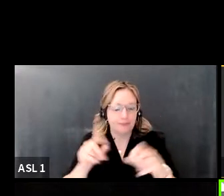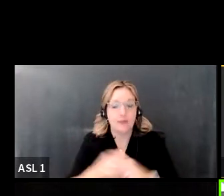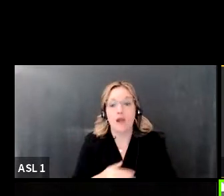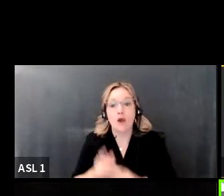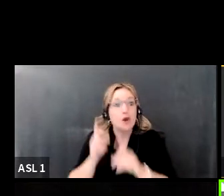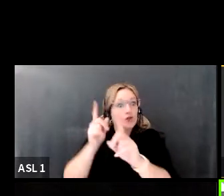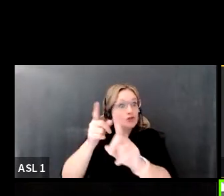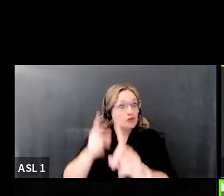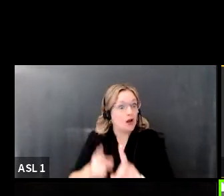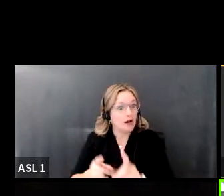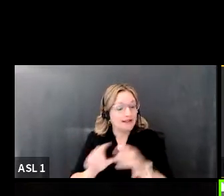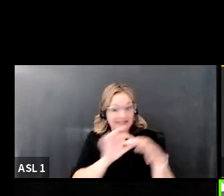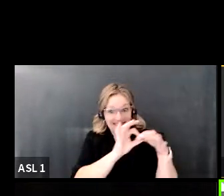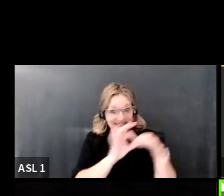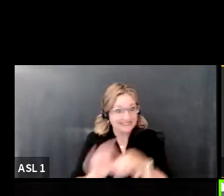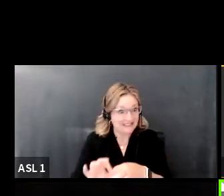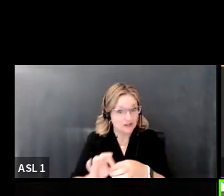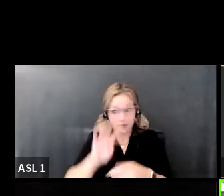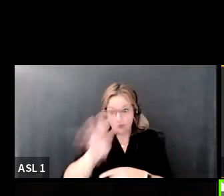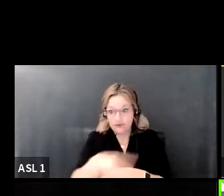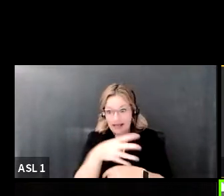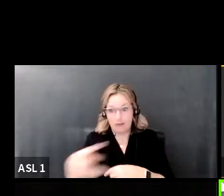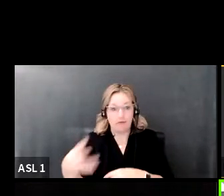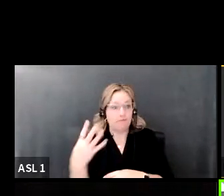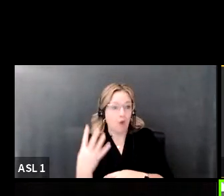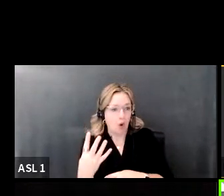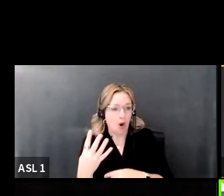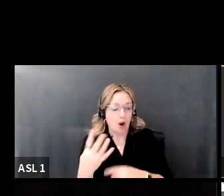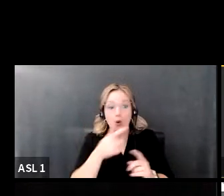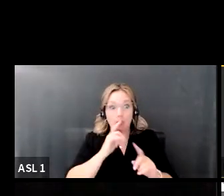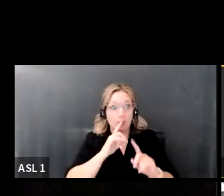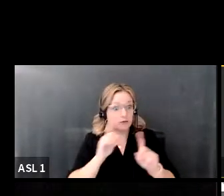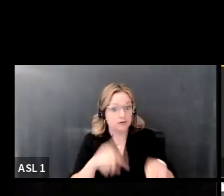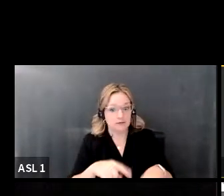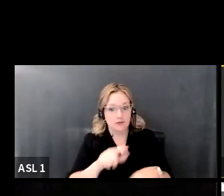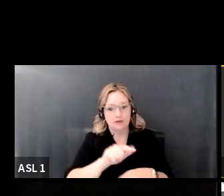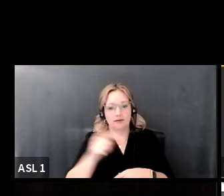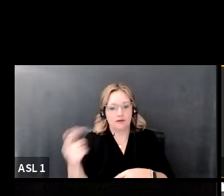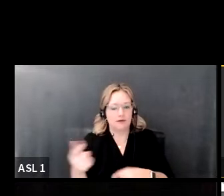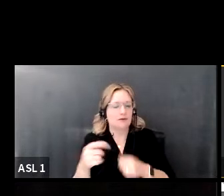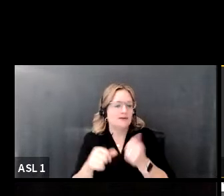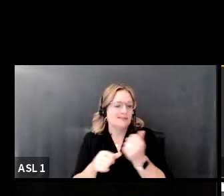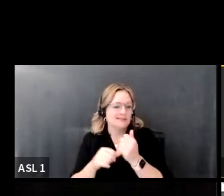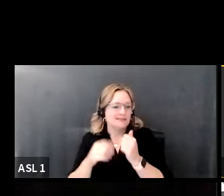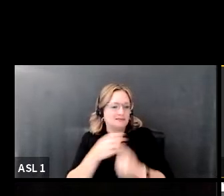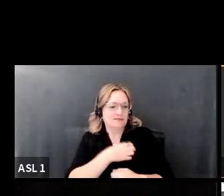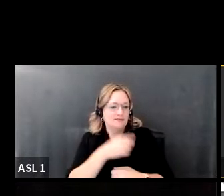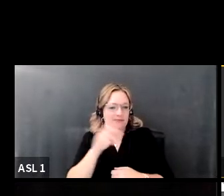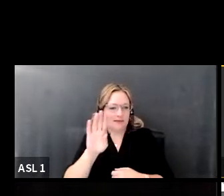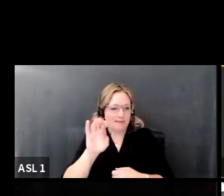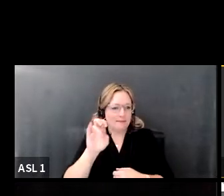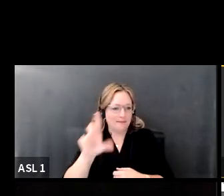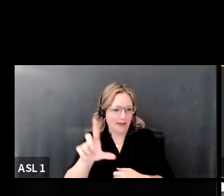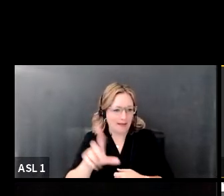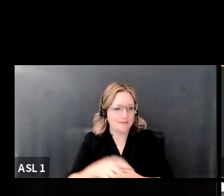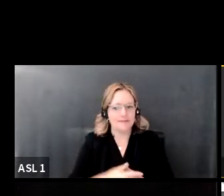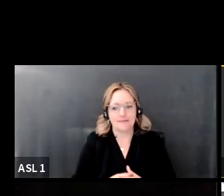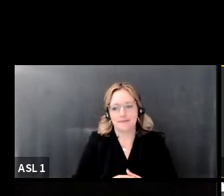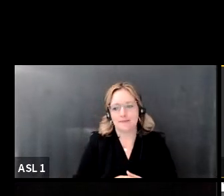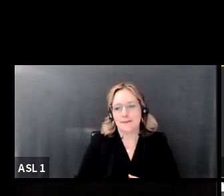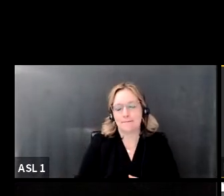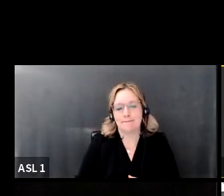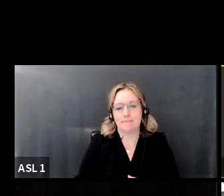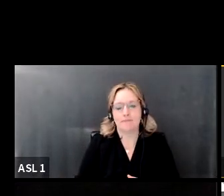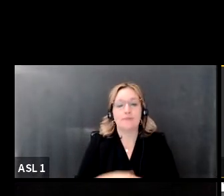that line item in table four i'll turn to deputy bell for that answer thanks chief thanks member johnson so um the